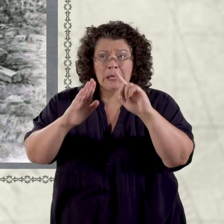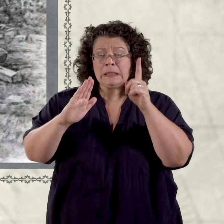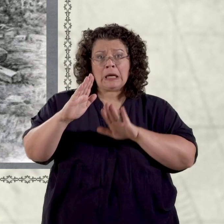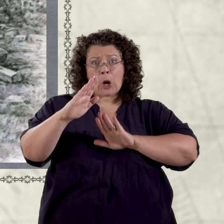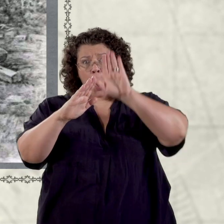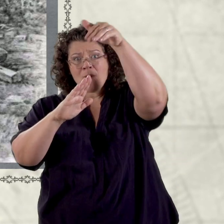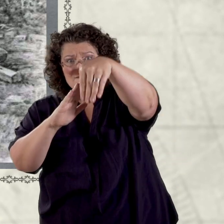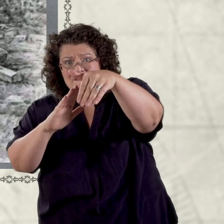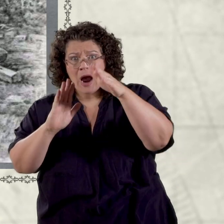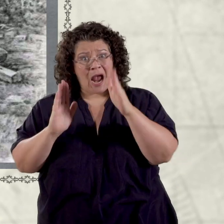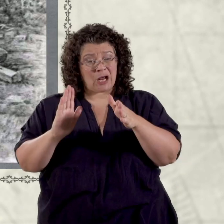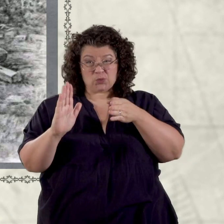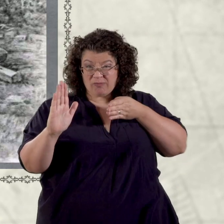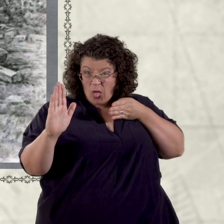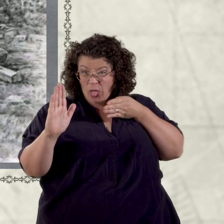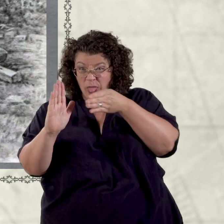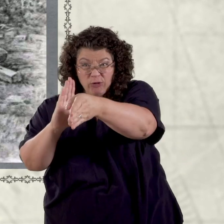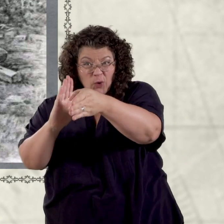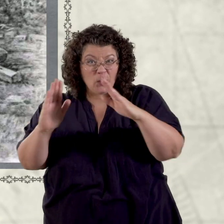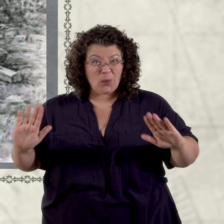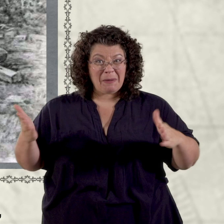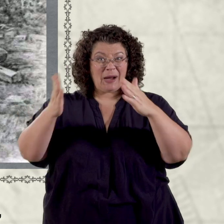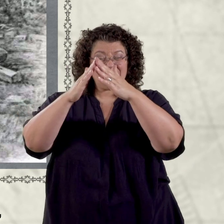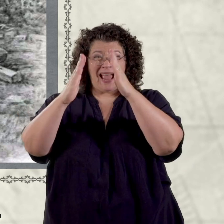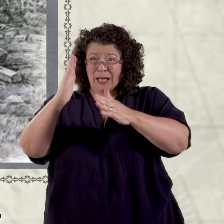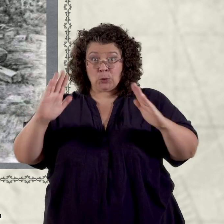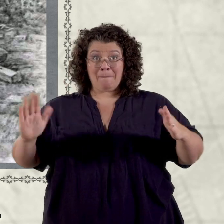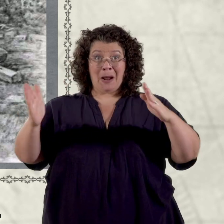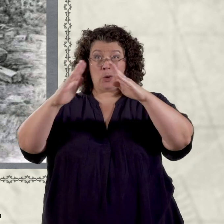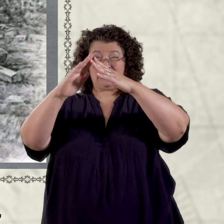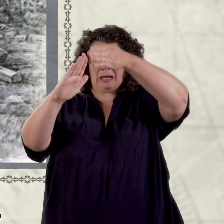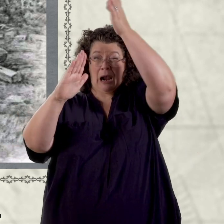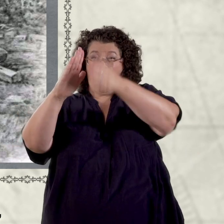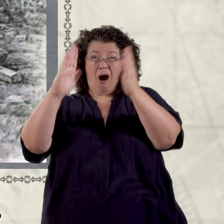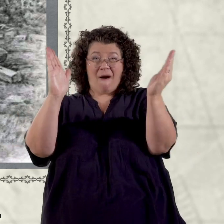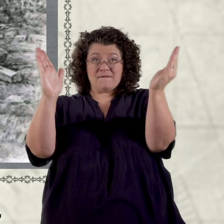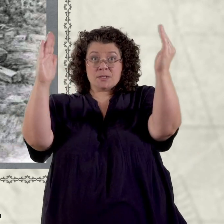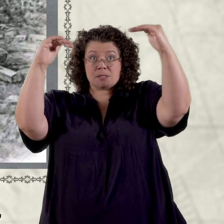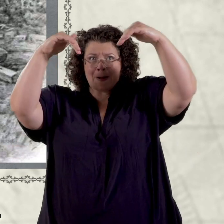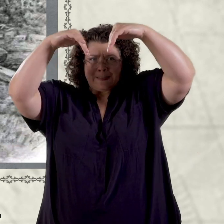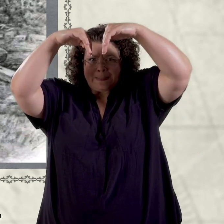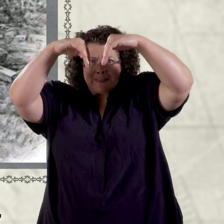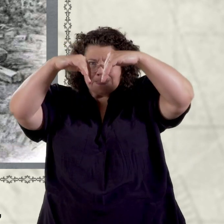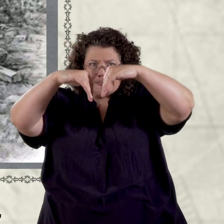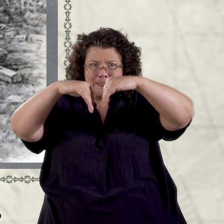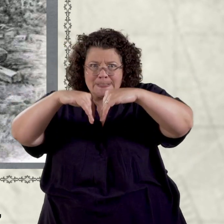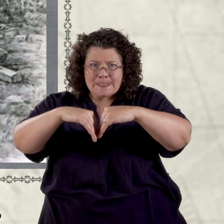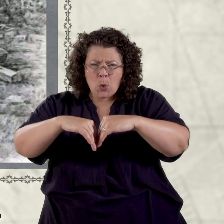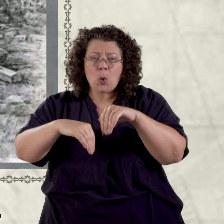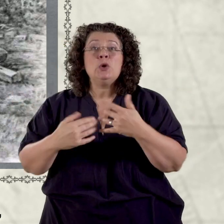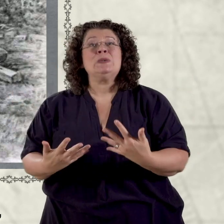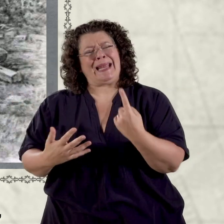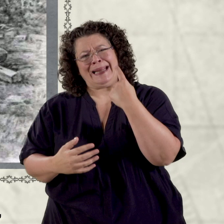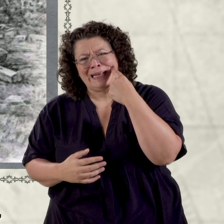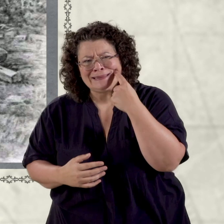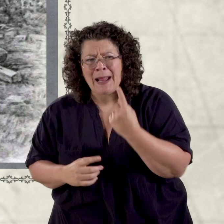We literally cut the mountain in half. Today this would be relatively simple, but in the 1860s it took 2